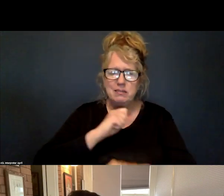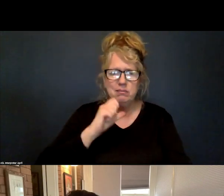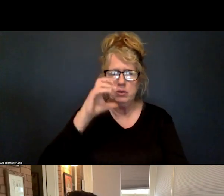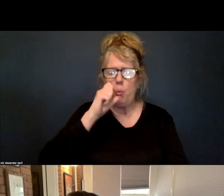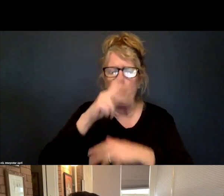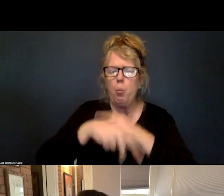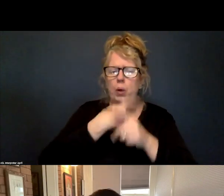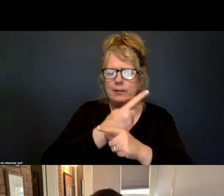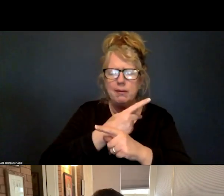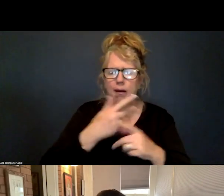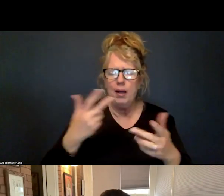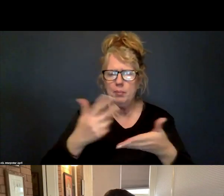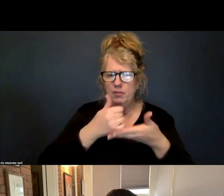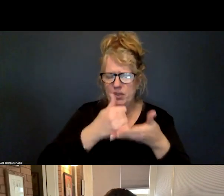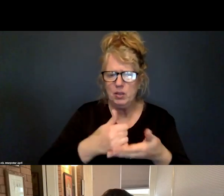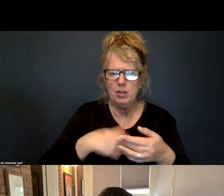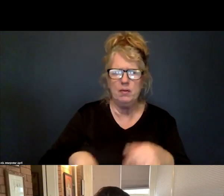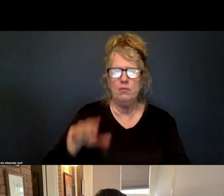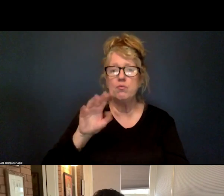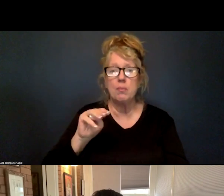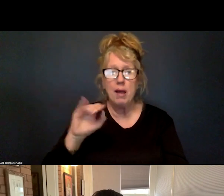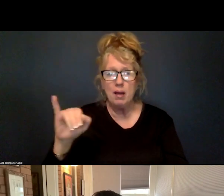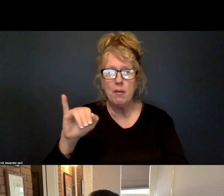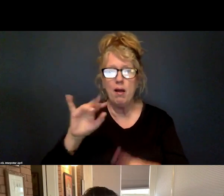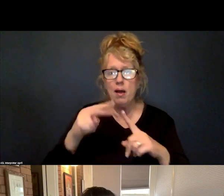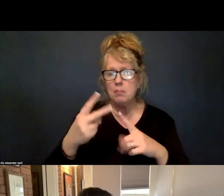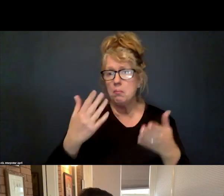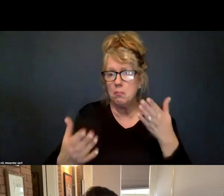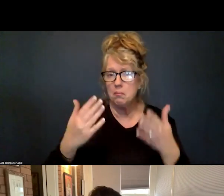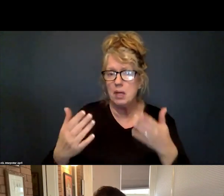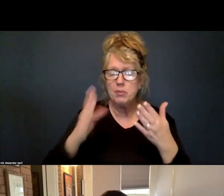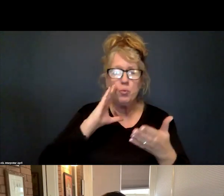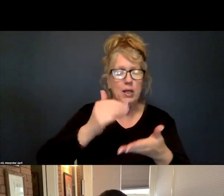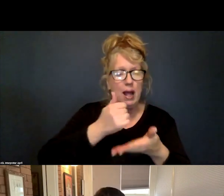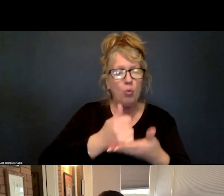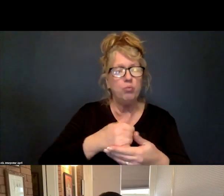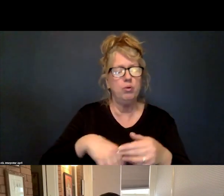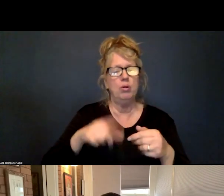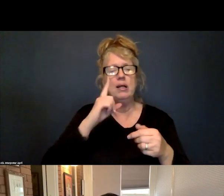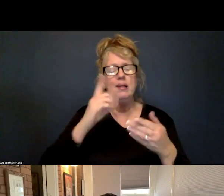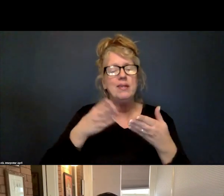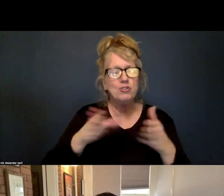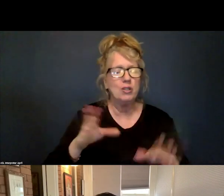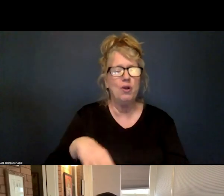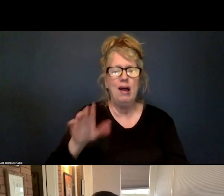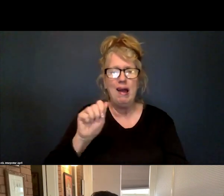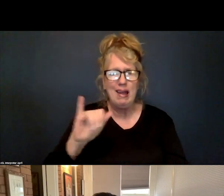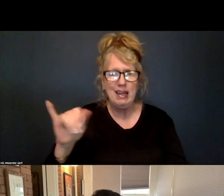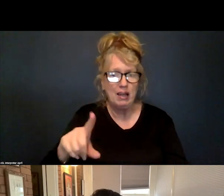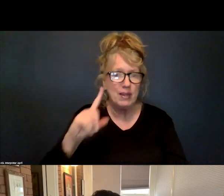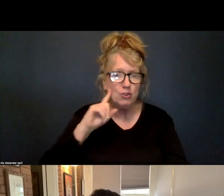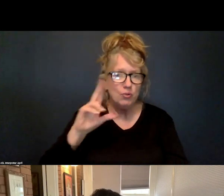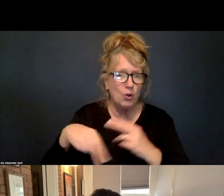of intervention, usually from an MI perspective, might be helpful. And then it uses some of this generative AI technology that you've heard of